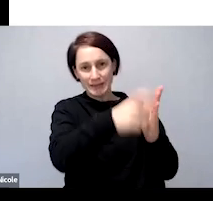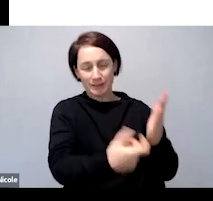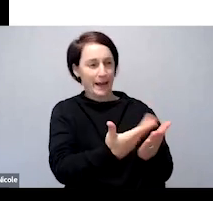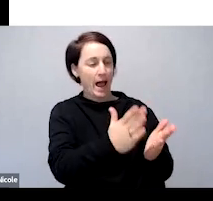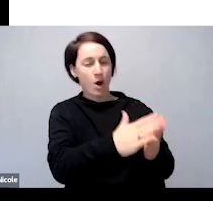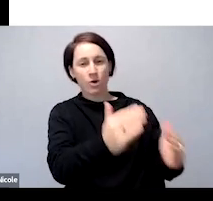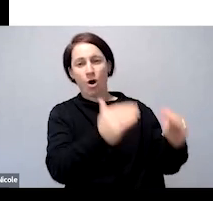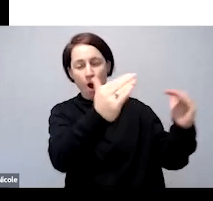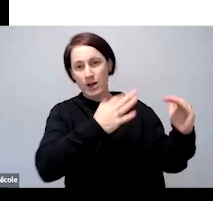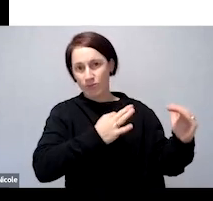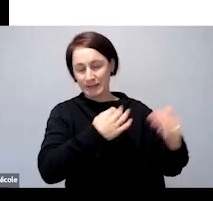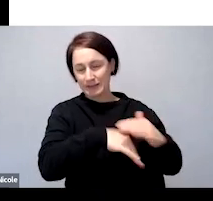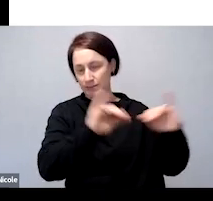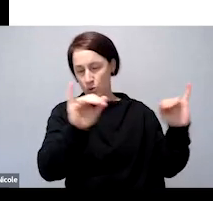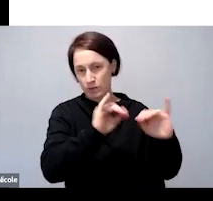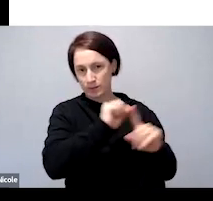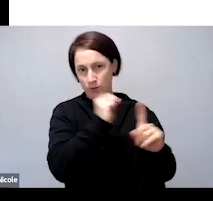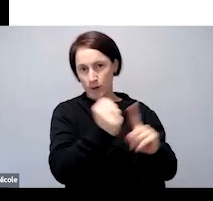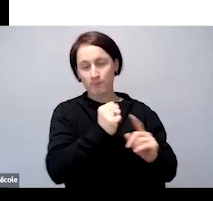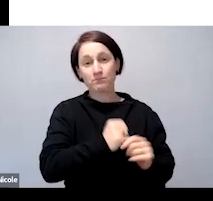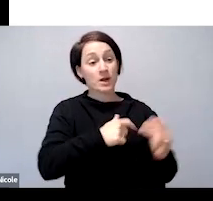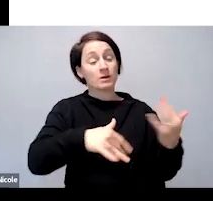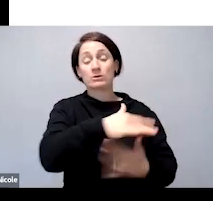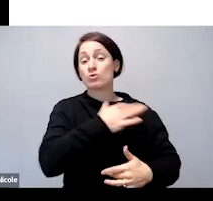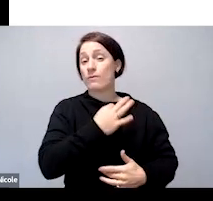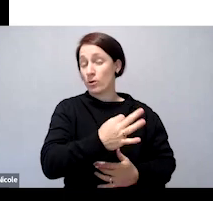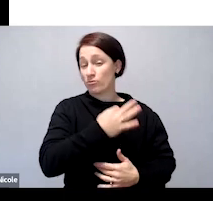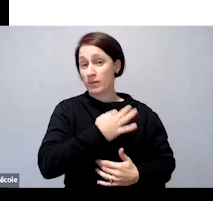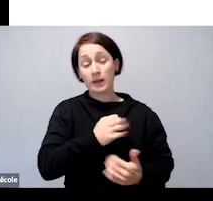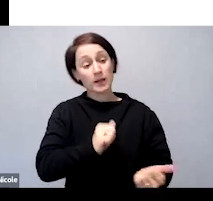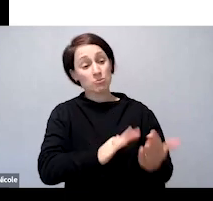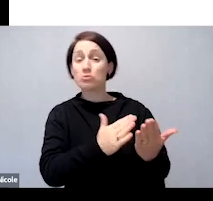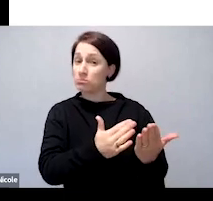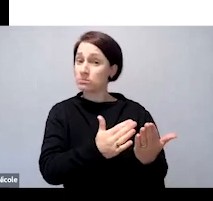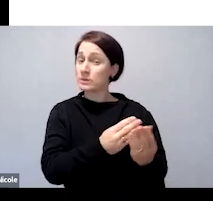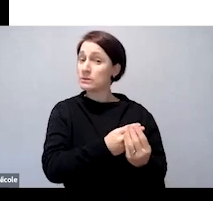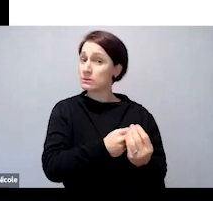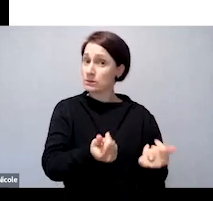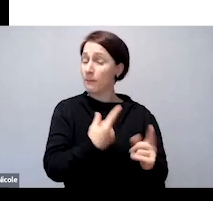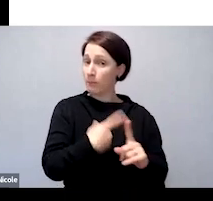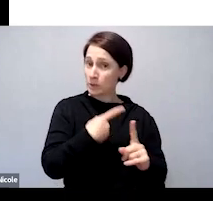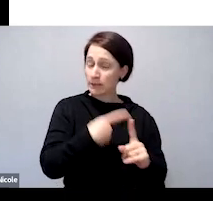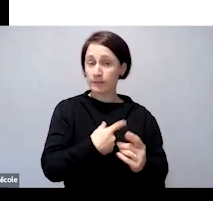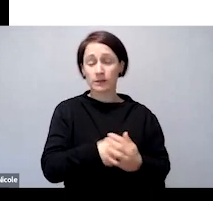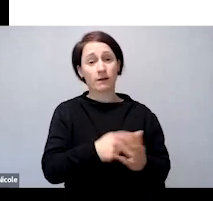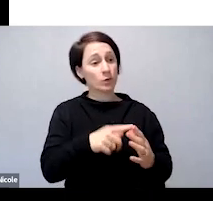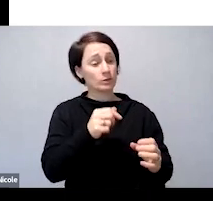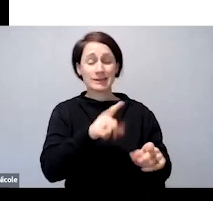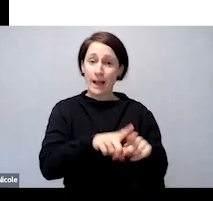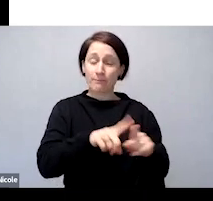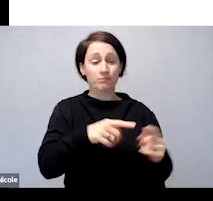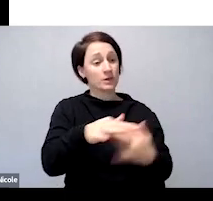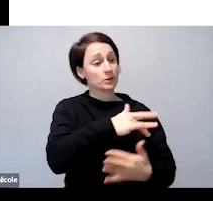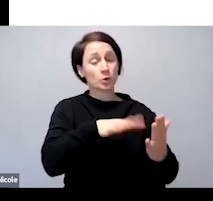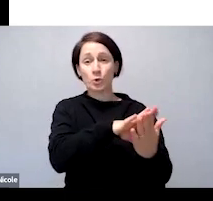situations. The social vulnerability approach has some good things about it, like the social model of disability. It helps